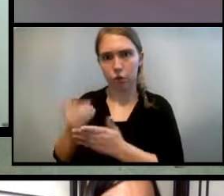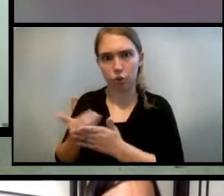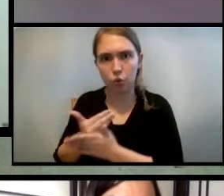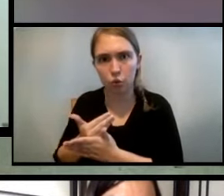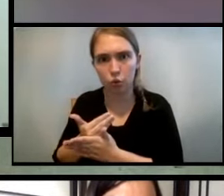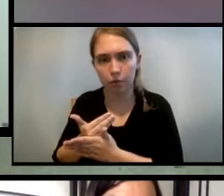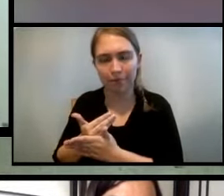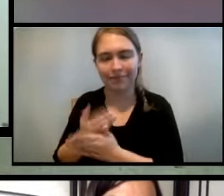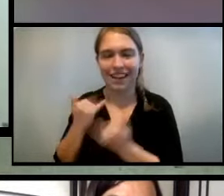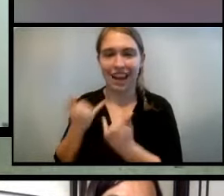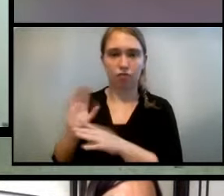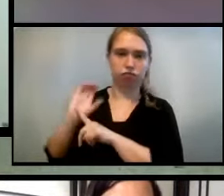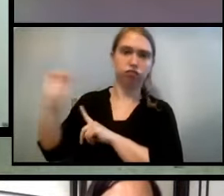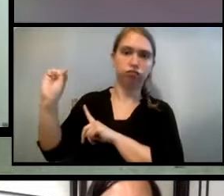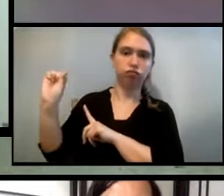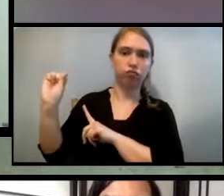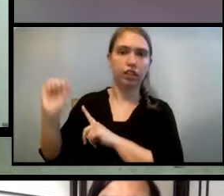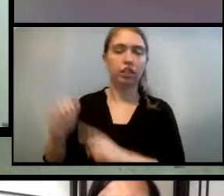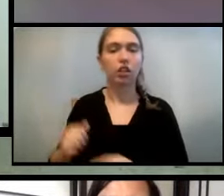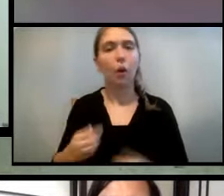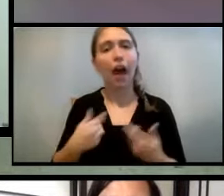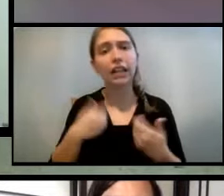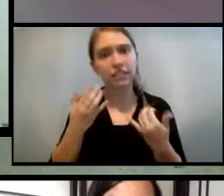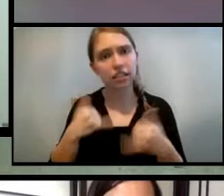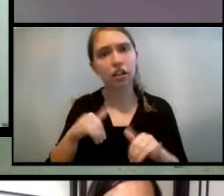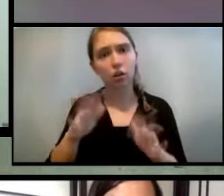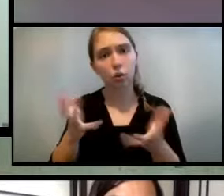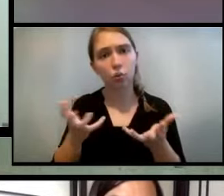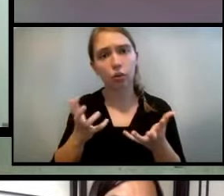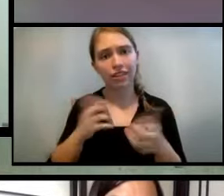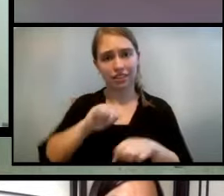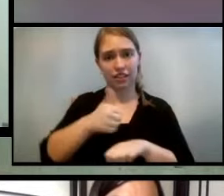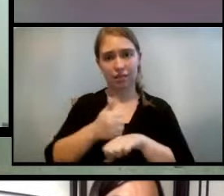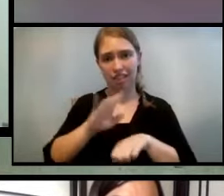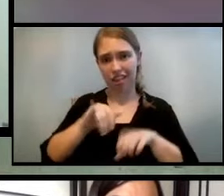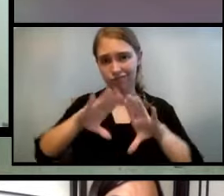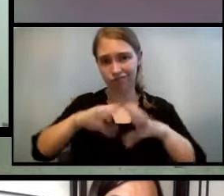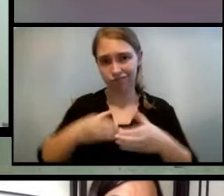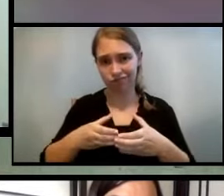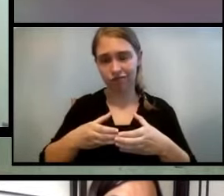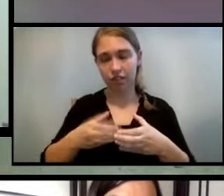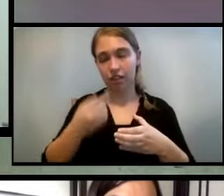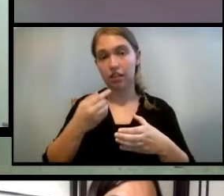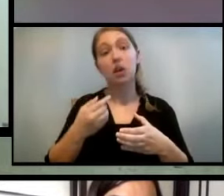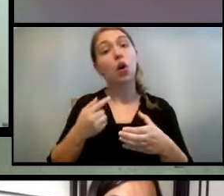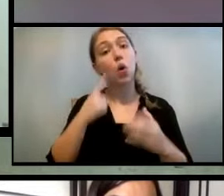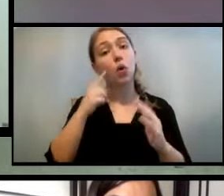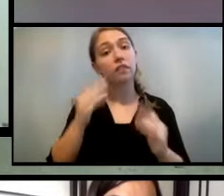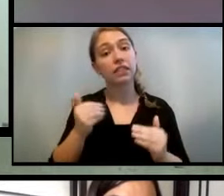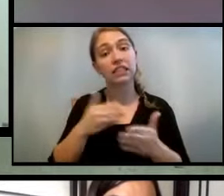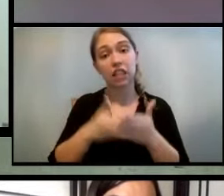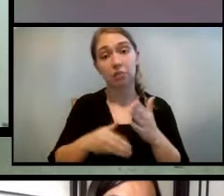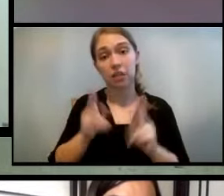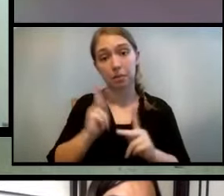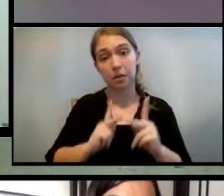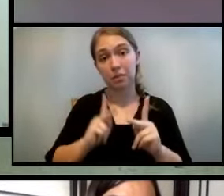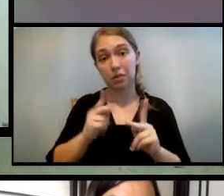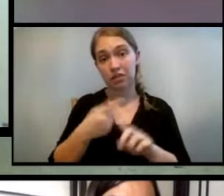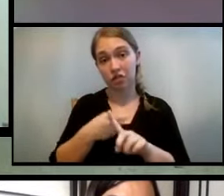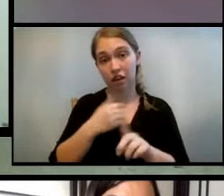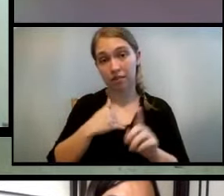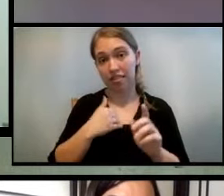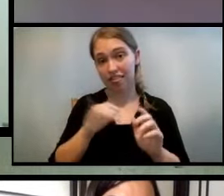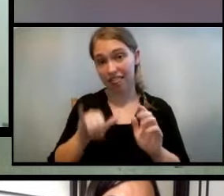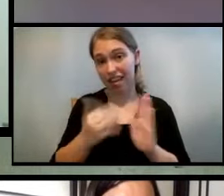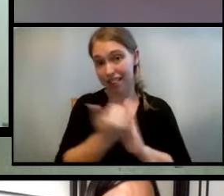So I still want to do this, and hopefully some of the voices that I contacted will still have my